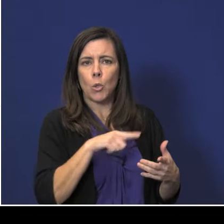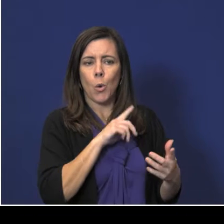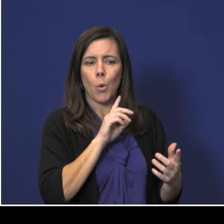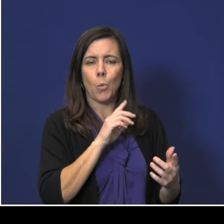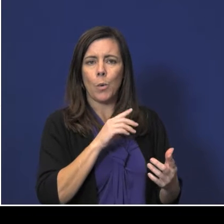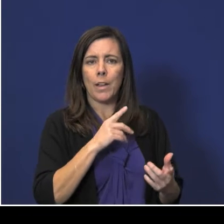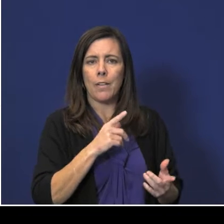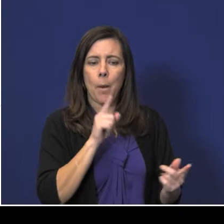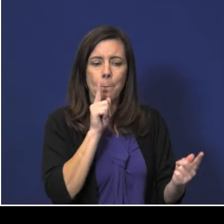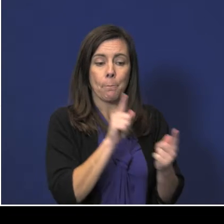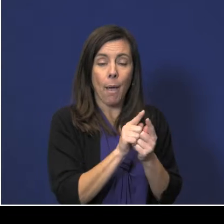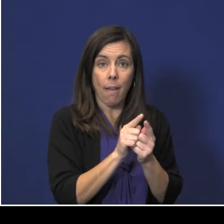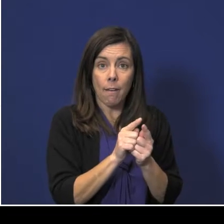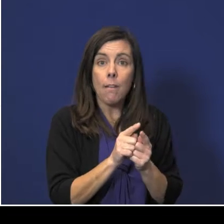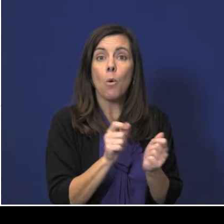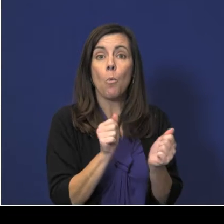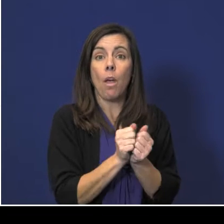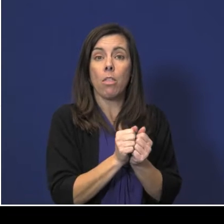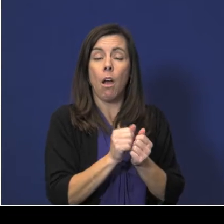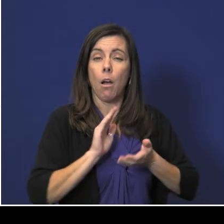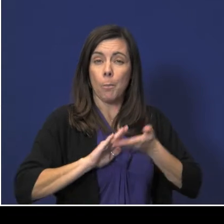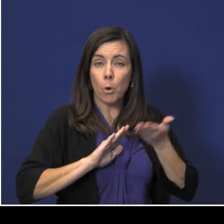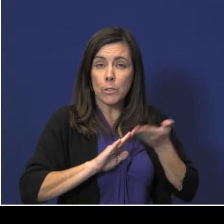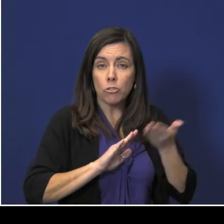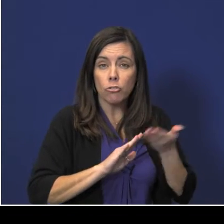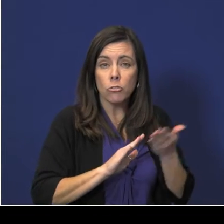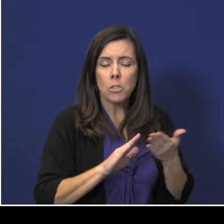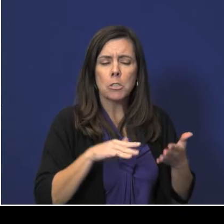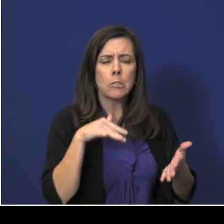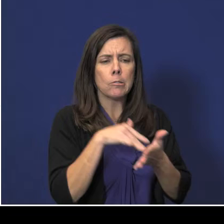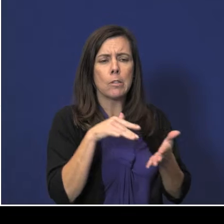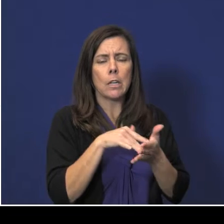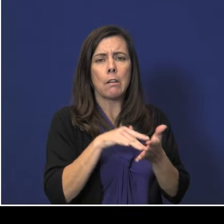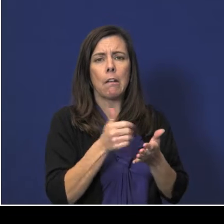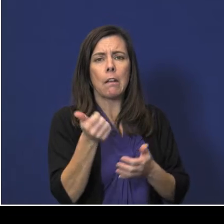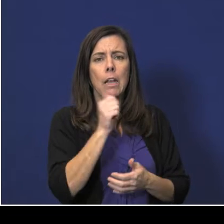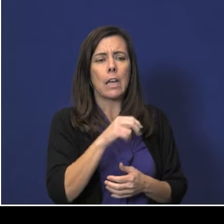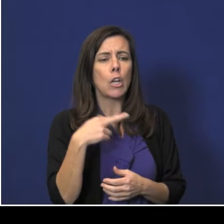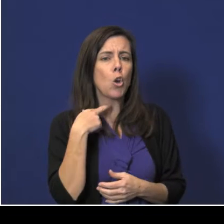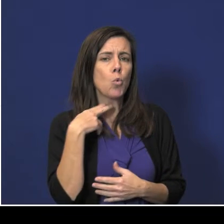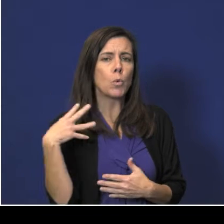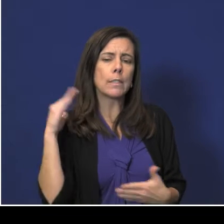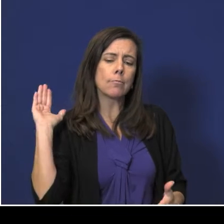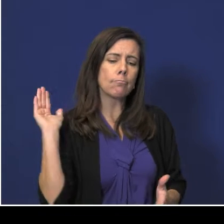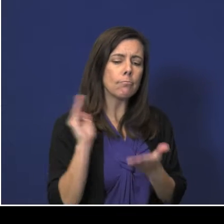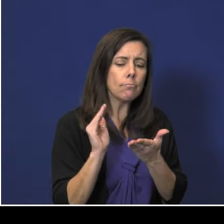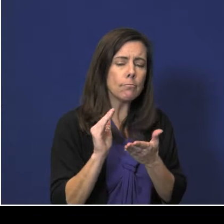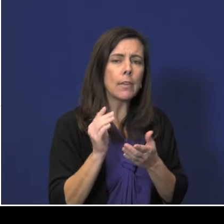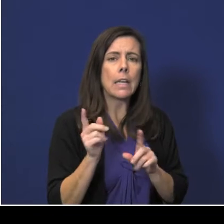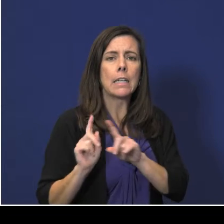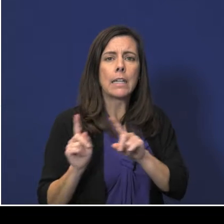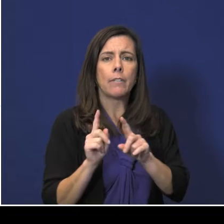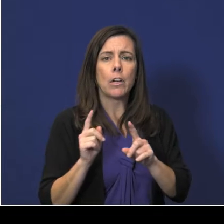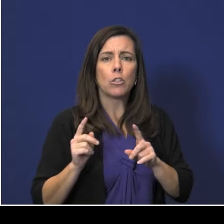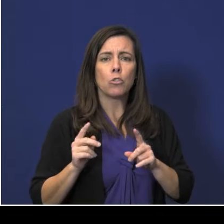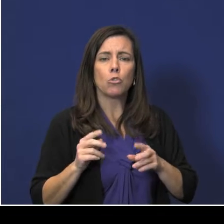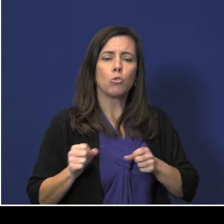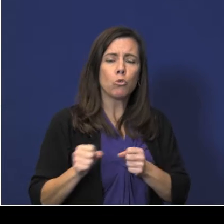already in advance with operations. We're studying risk mitigations and strategies. They talk about the careful and,